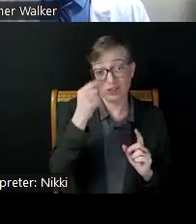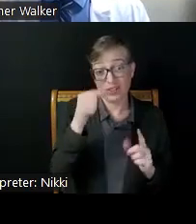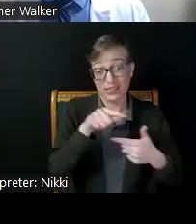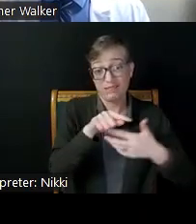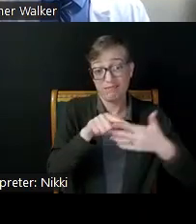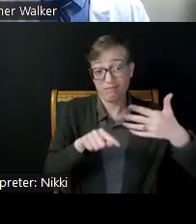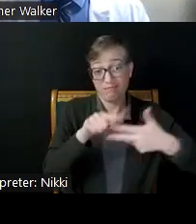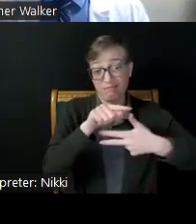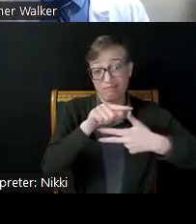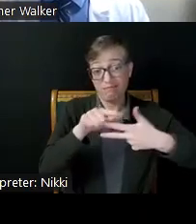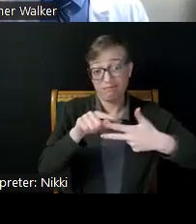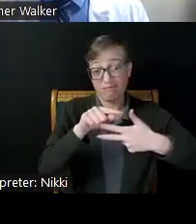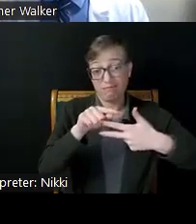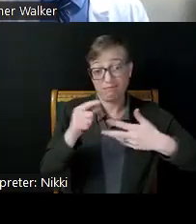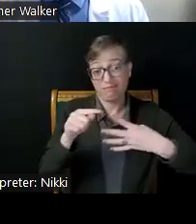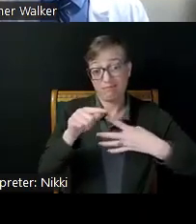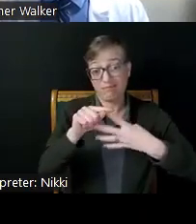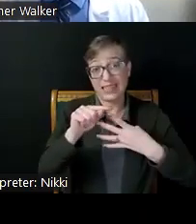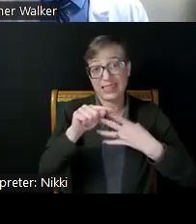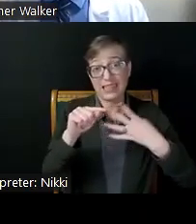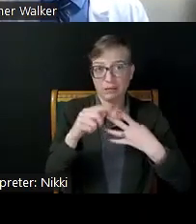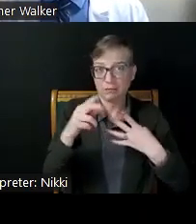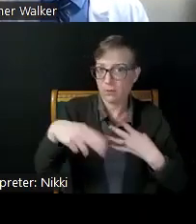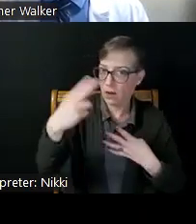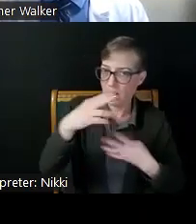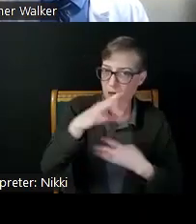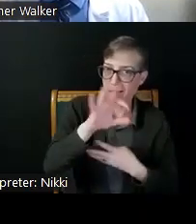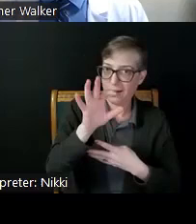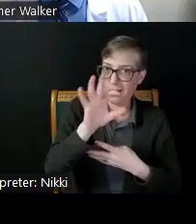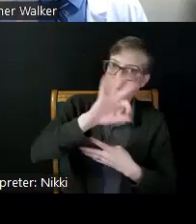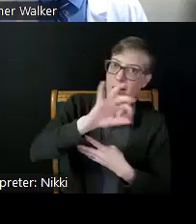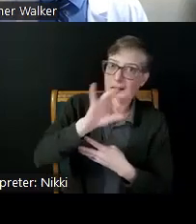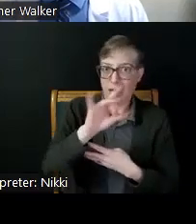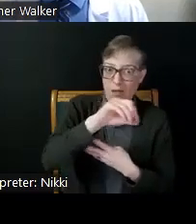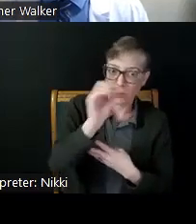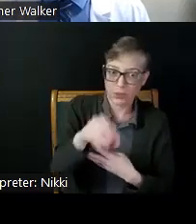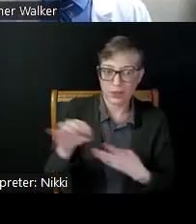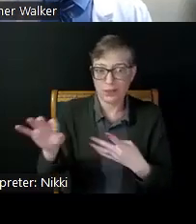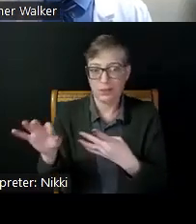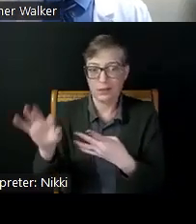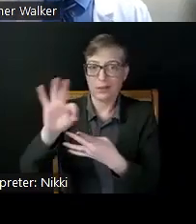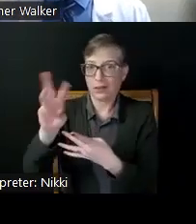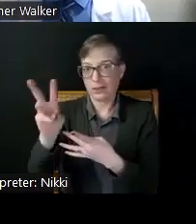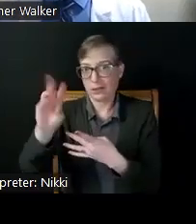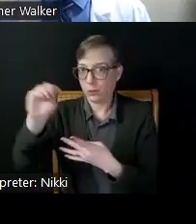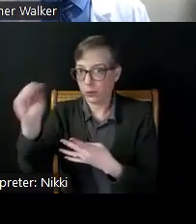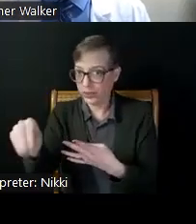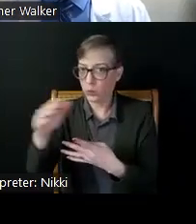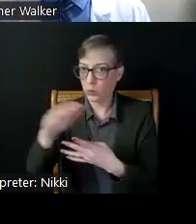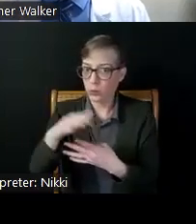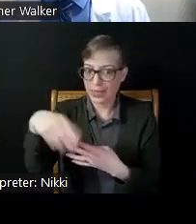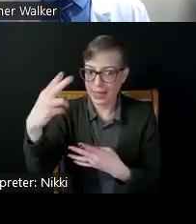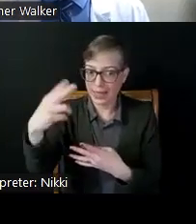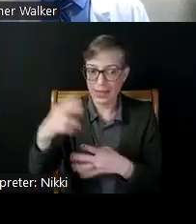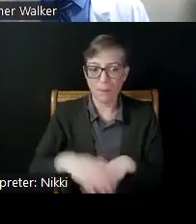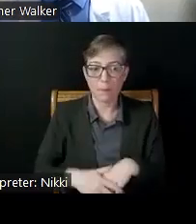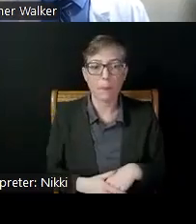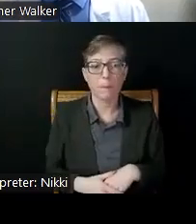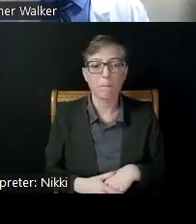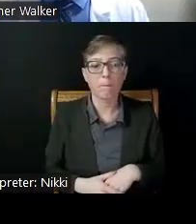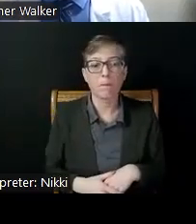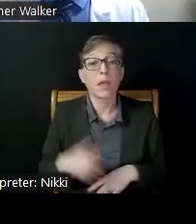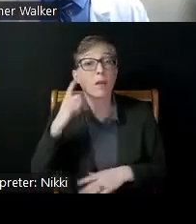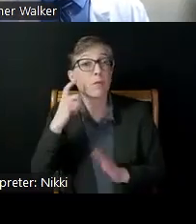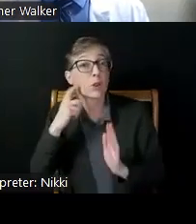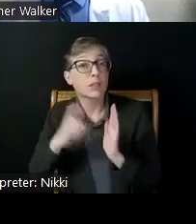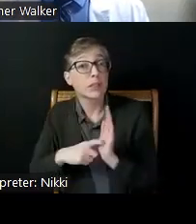96%. But again, this is specific when it comes to detecting blood in the stool, which is what